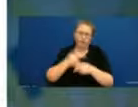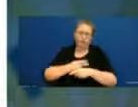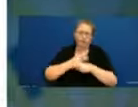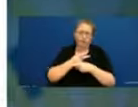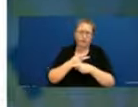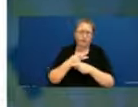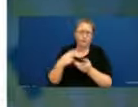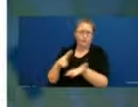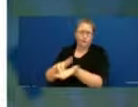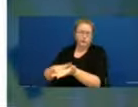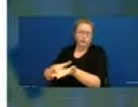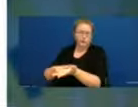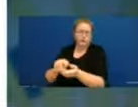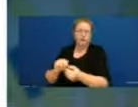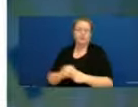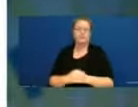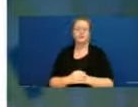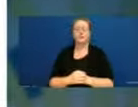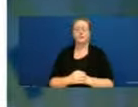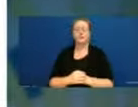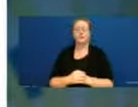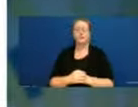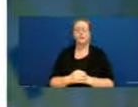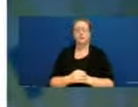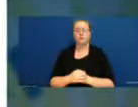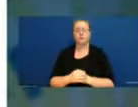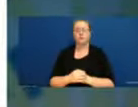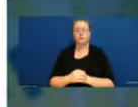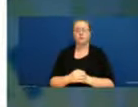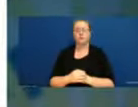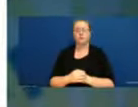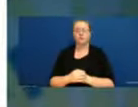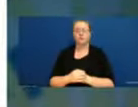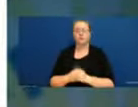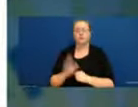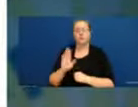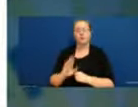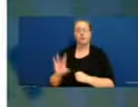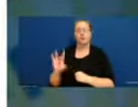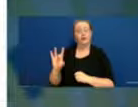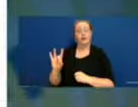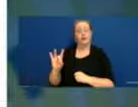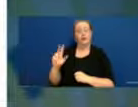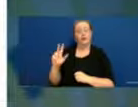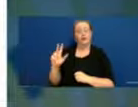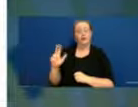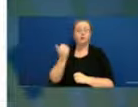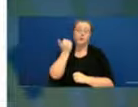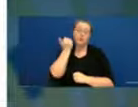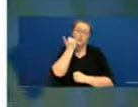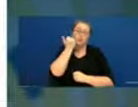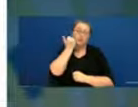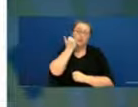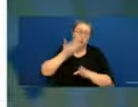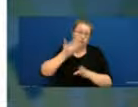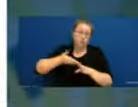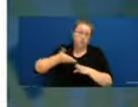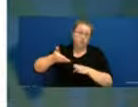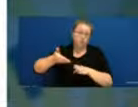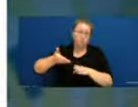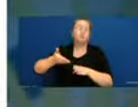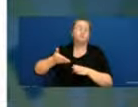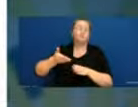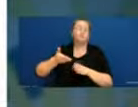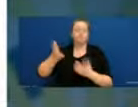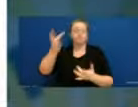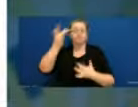work. We do have, for example, a number of 83 dental professionals who